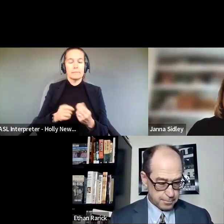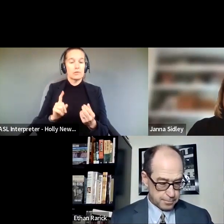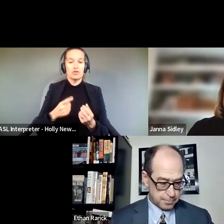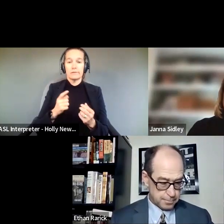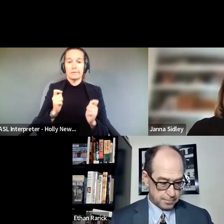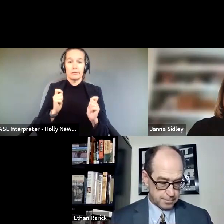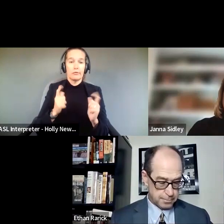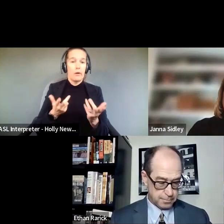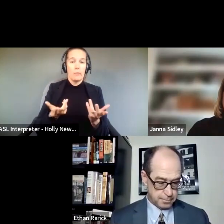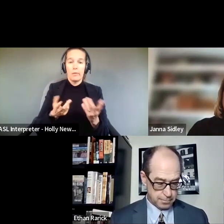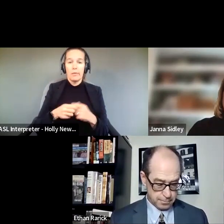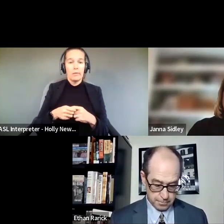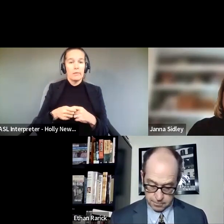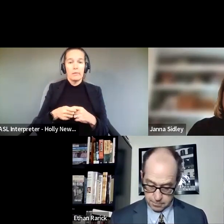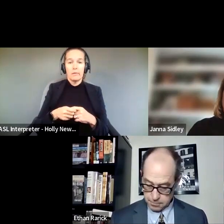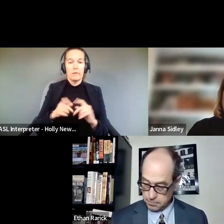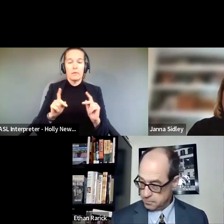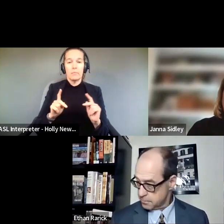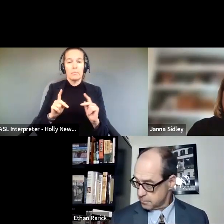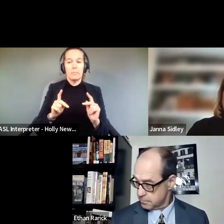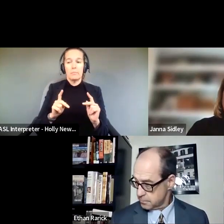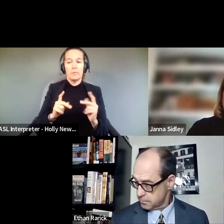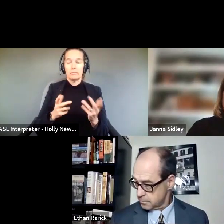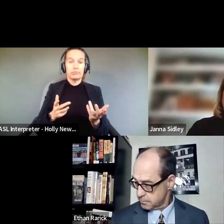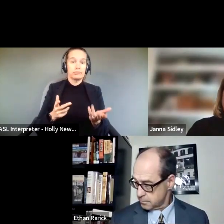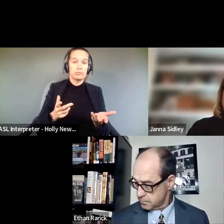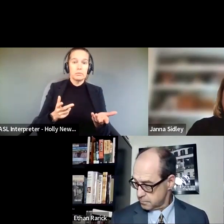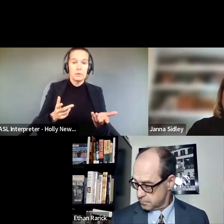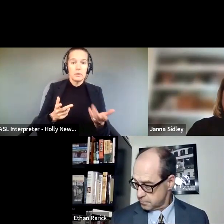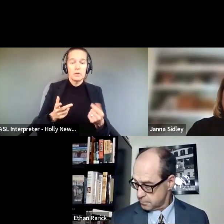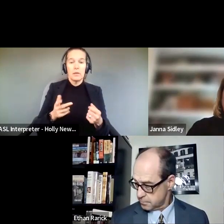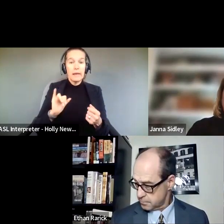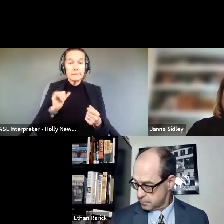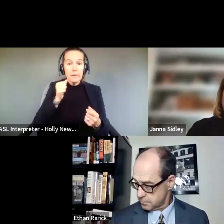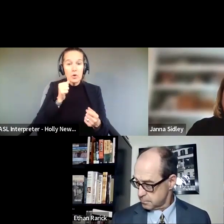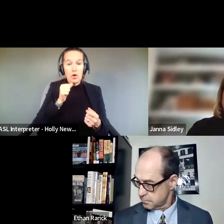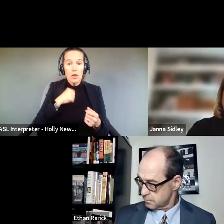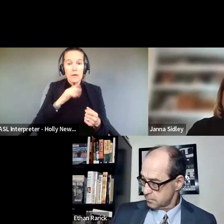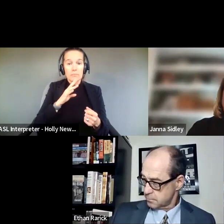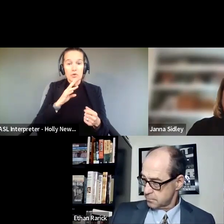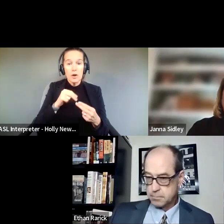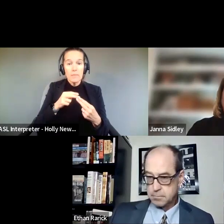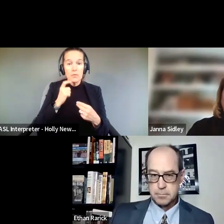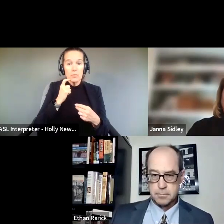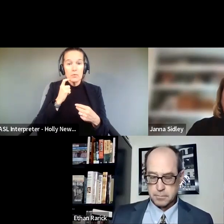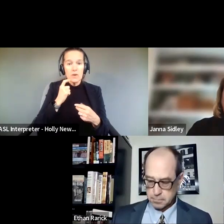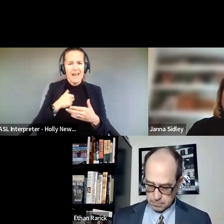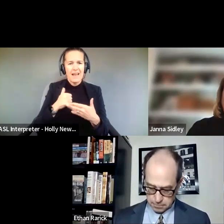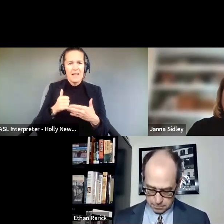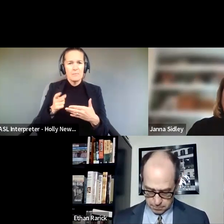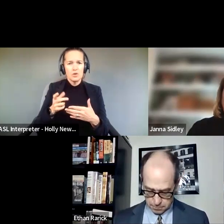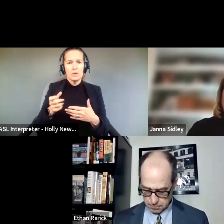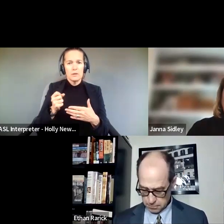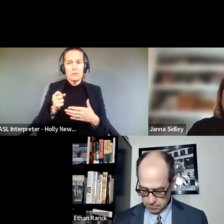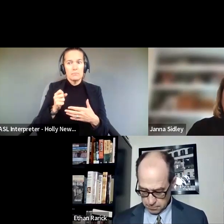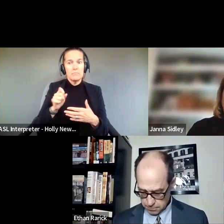incredible how people can. Matter of fact, the same girl I'm talking about, I helped her get back on Alta